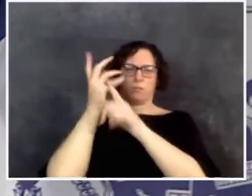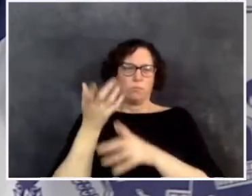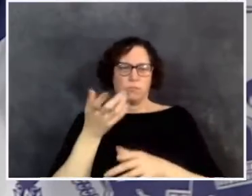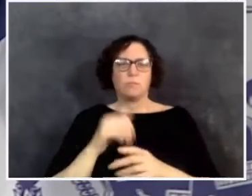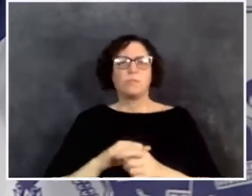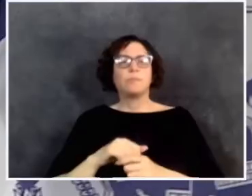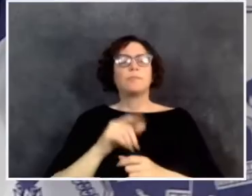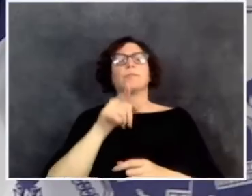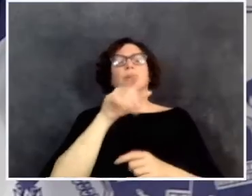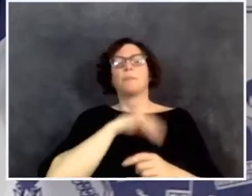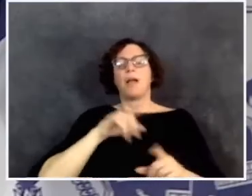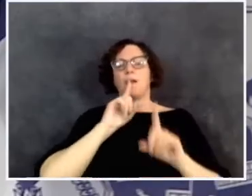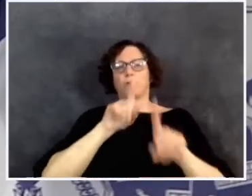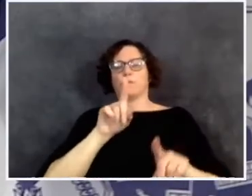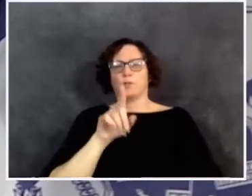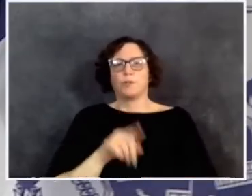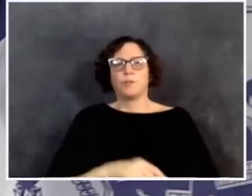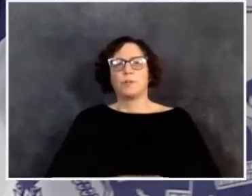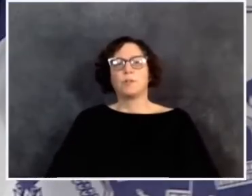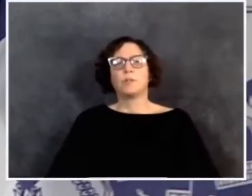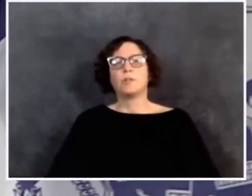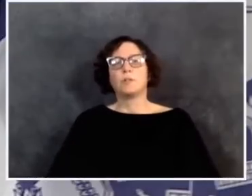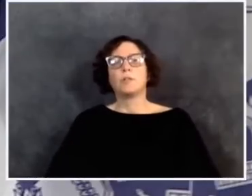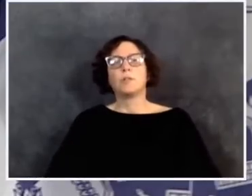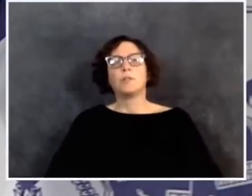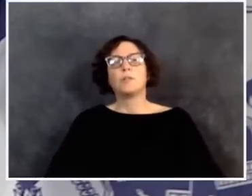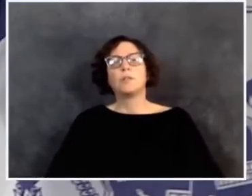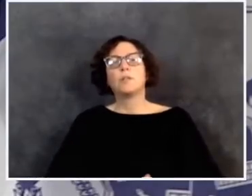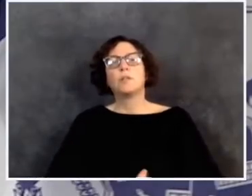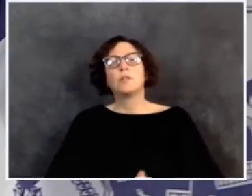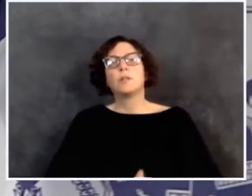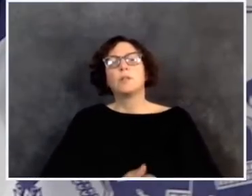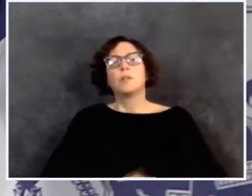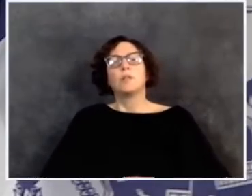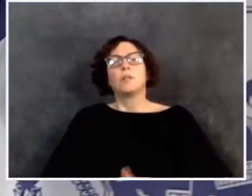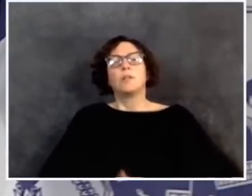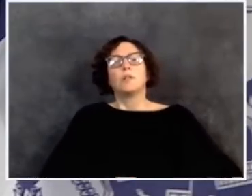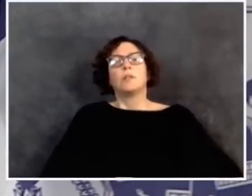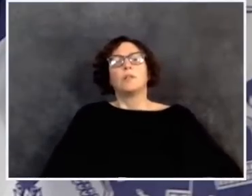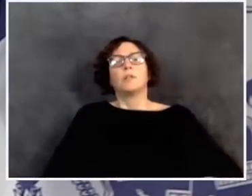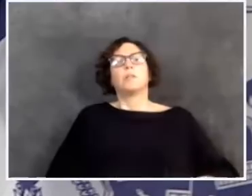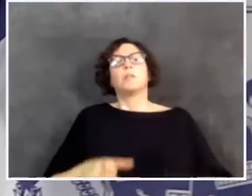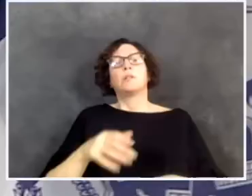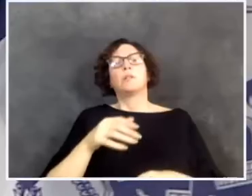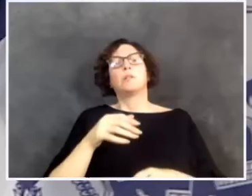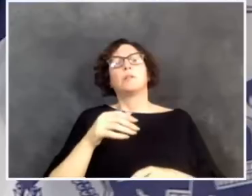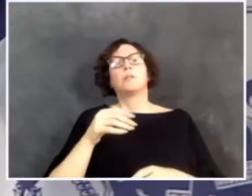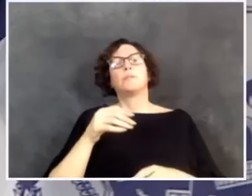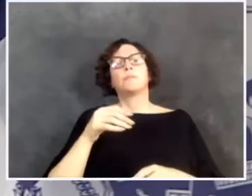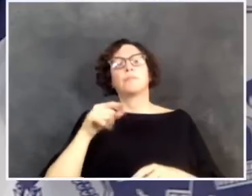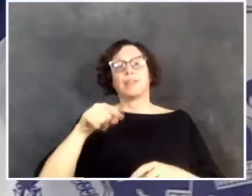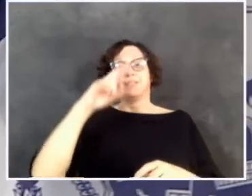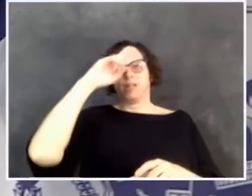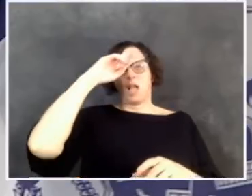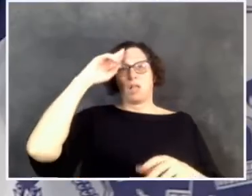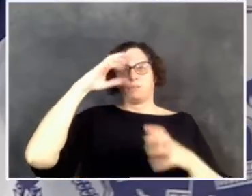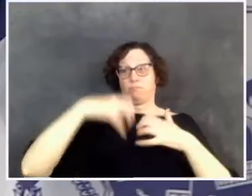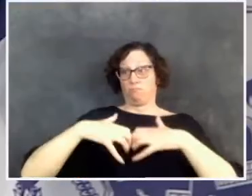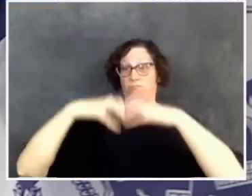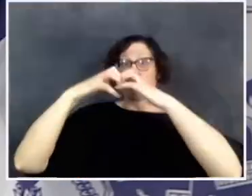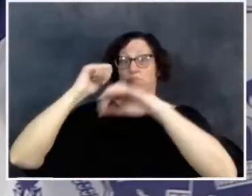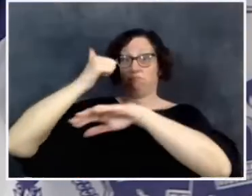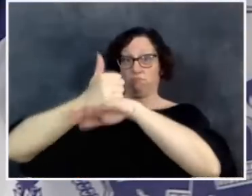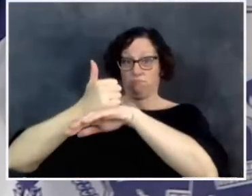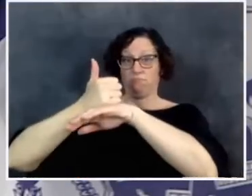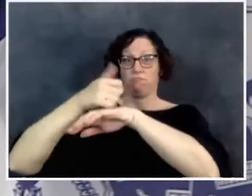real coordination and common cause, federal government, state government, city government, everyone was on the same page, massive expansion